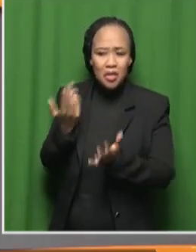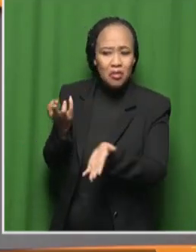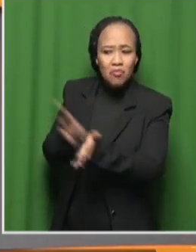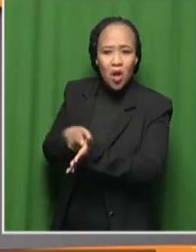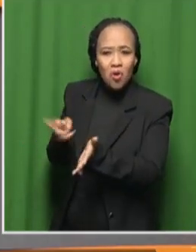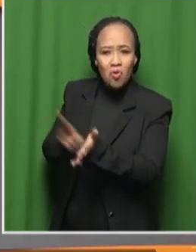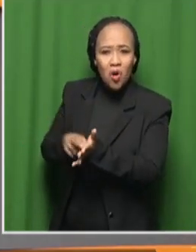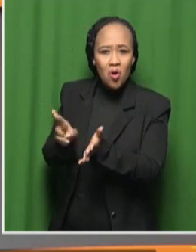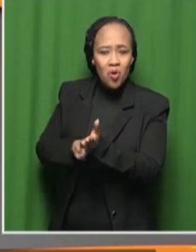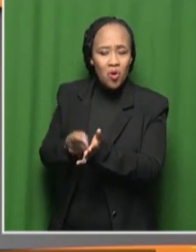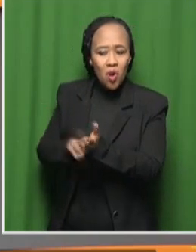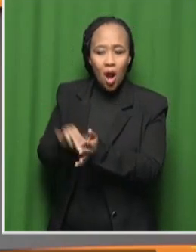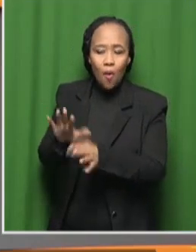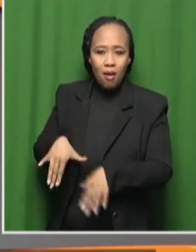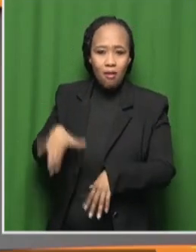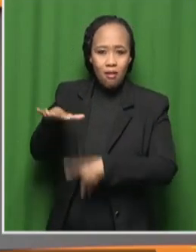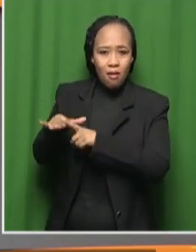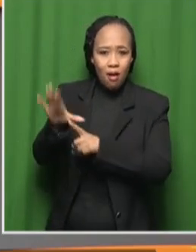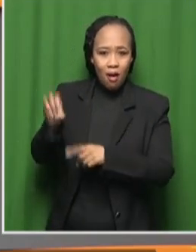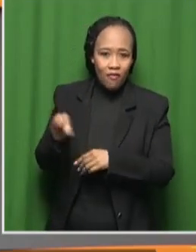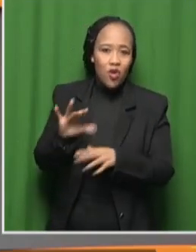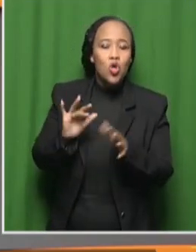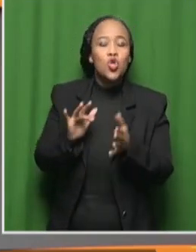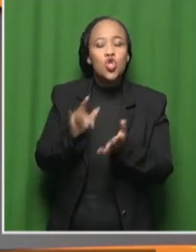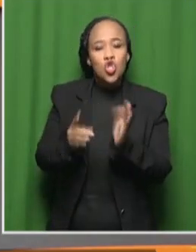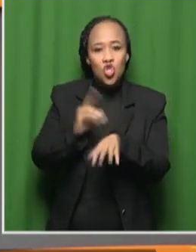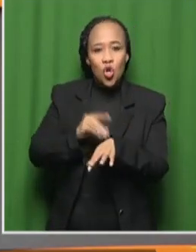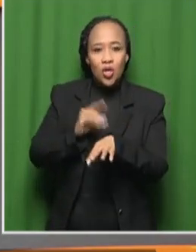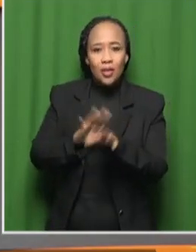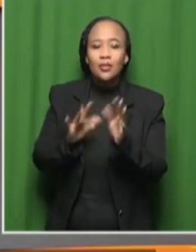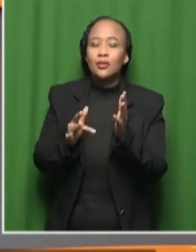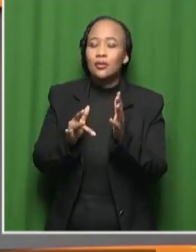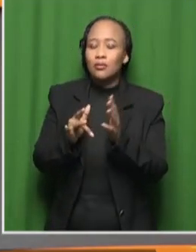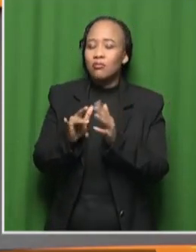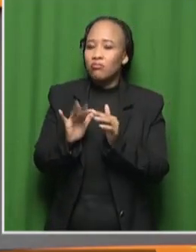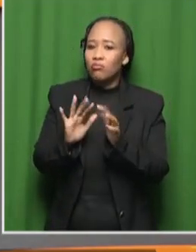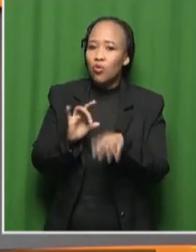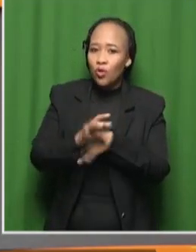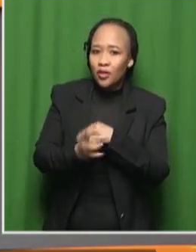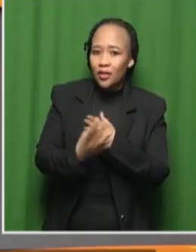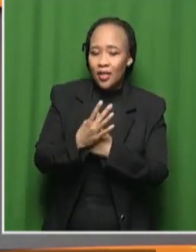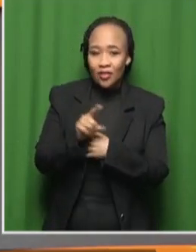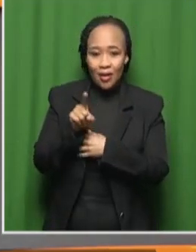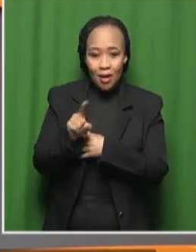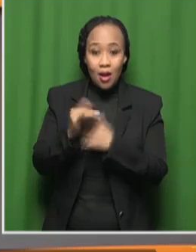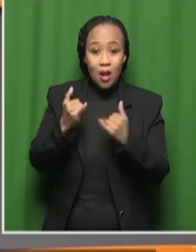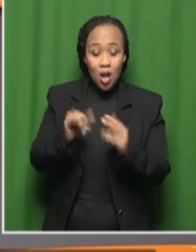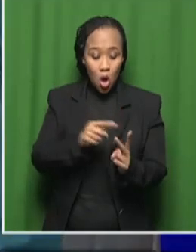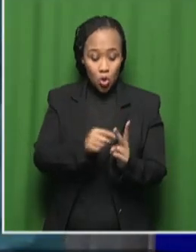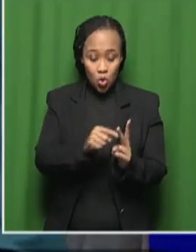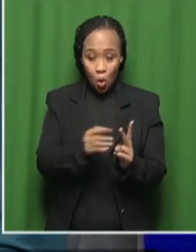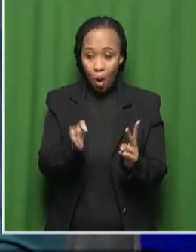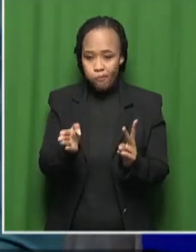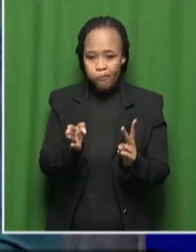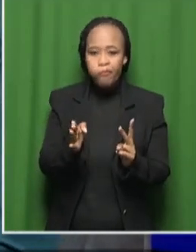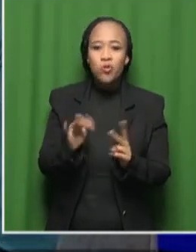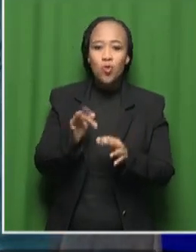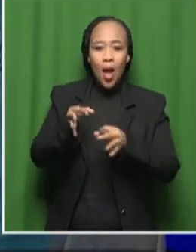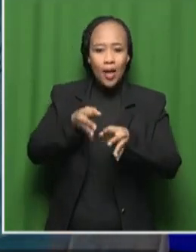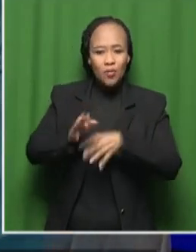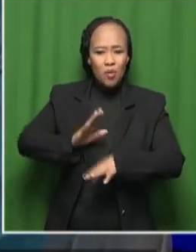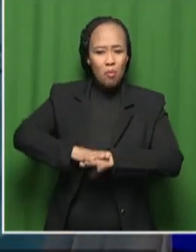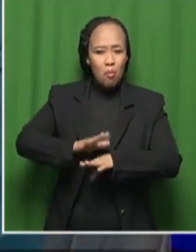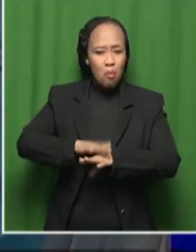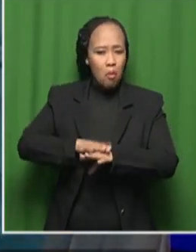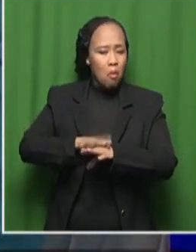milestones, doctor consults and medication names. They join us now in studio to tell us more about this app. Very good morning to you, ladies. Thanks for joining us. Welcome. Morning. Thank